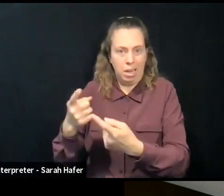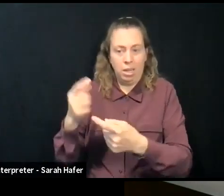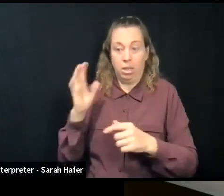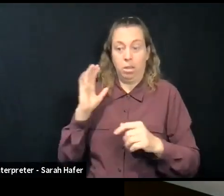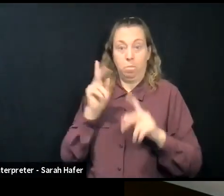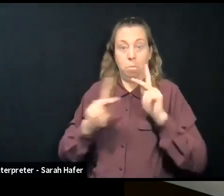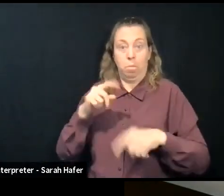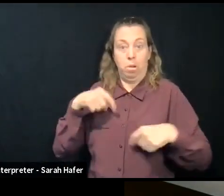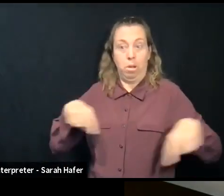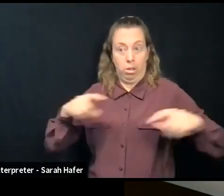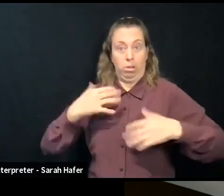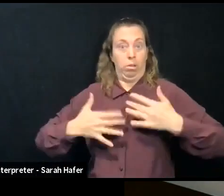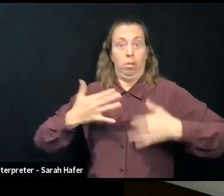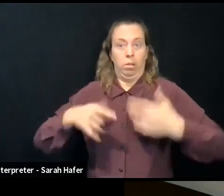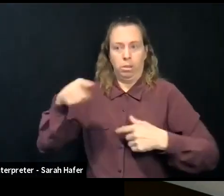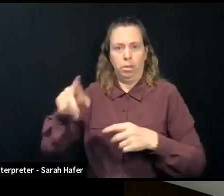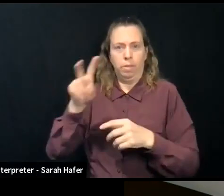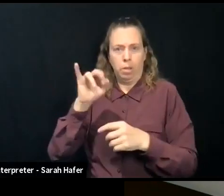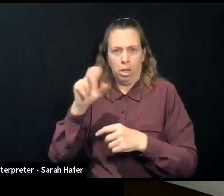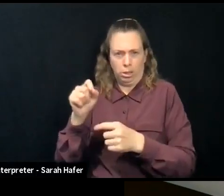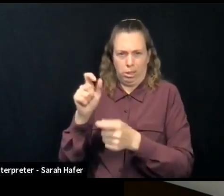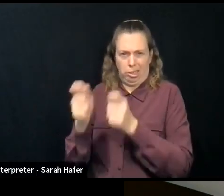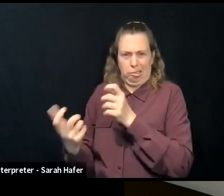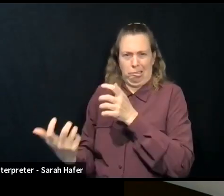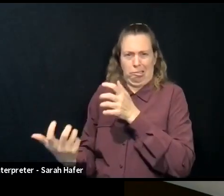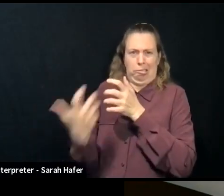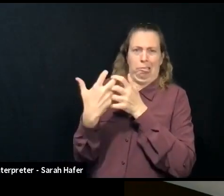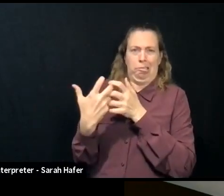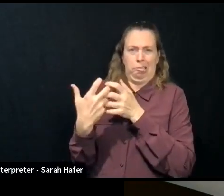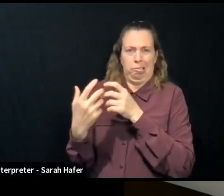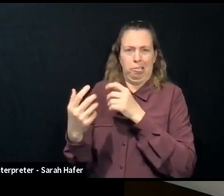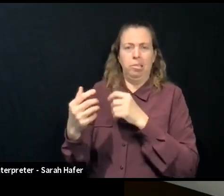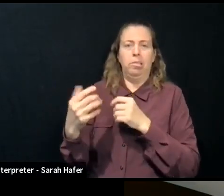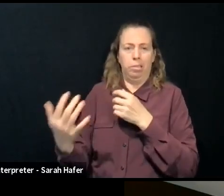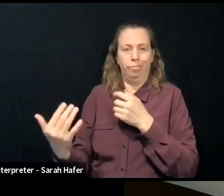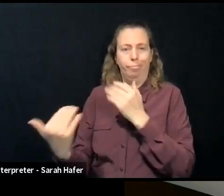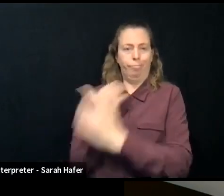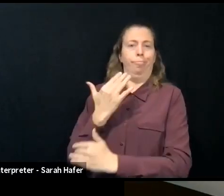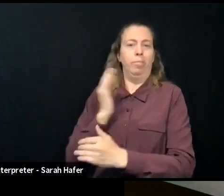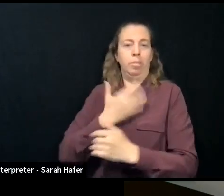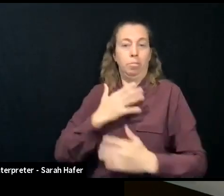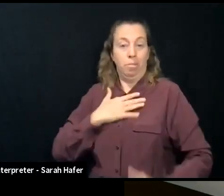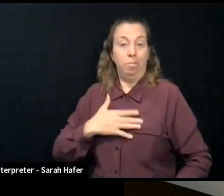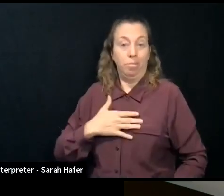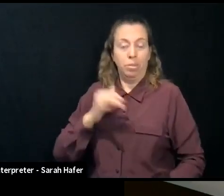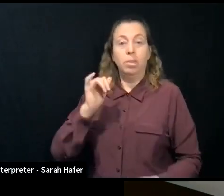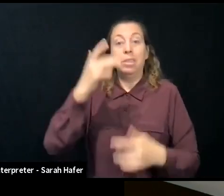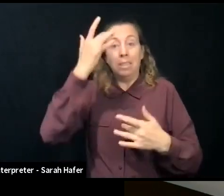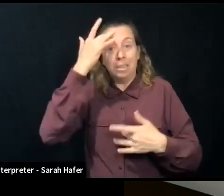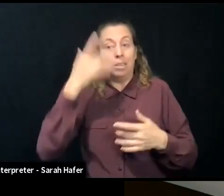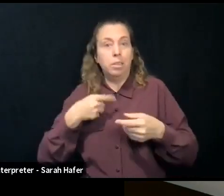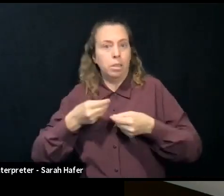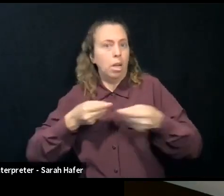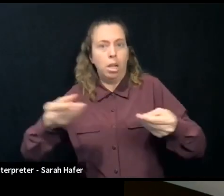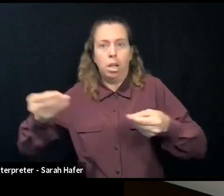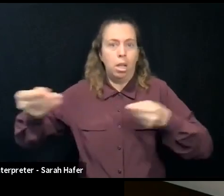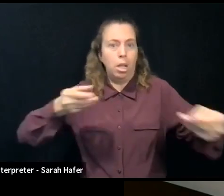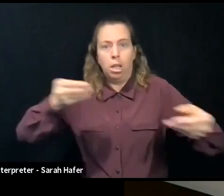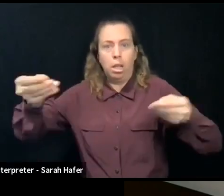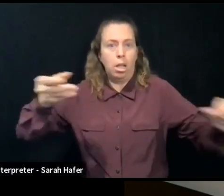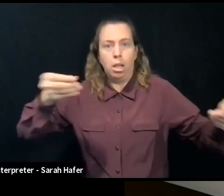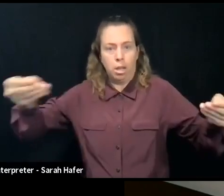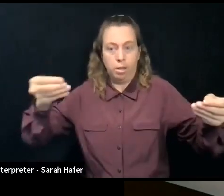the virus infects someone new, it has a chance to mutate. As these mutations, and each mutation raises the possibility for the virus to